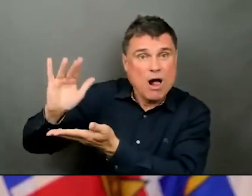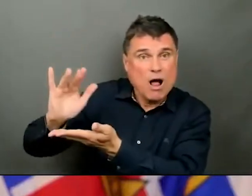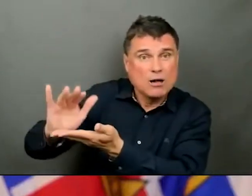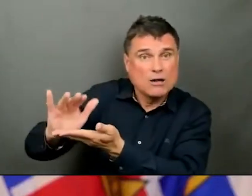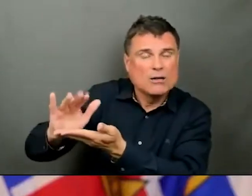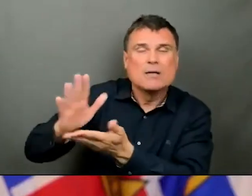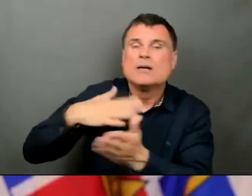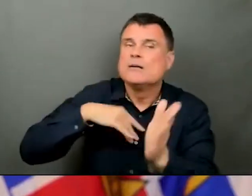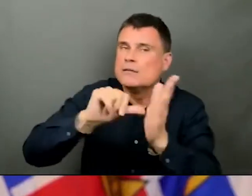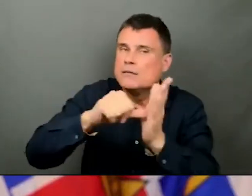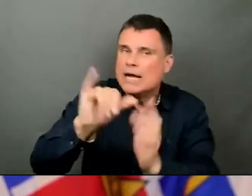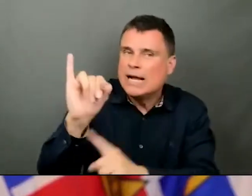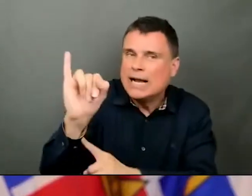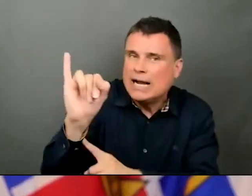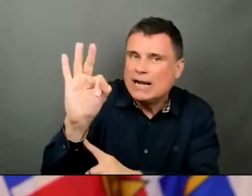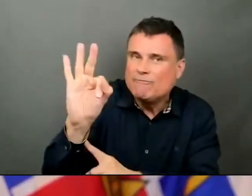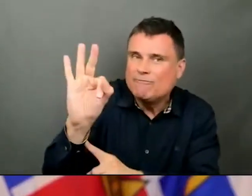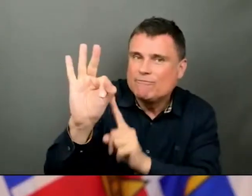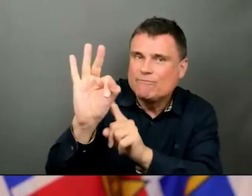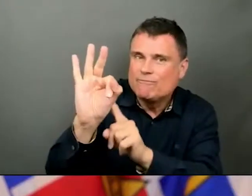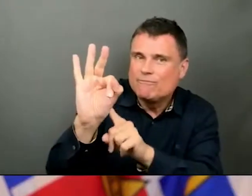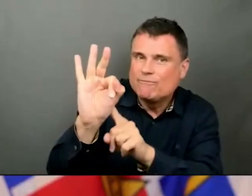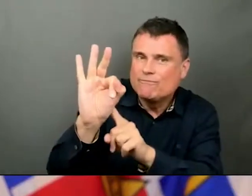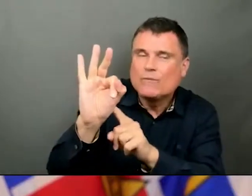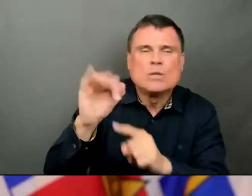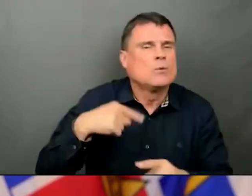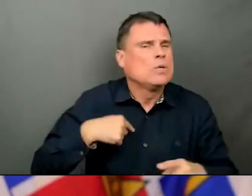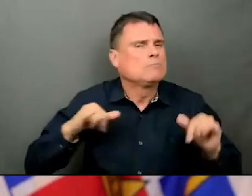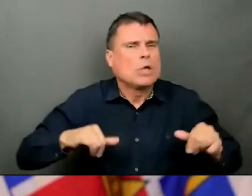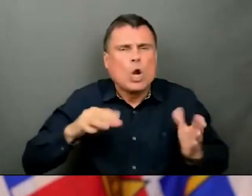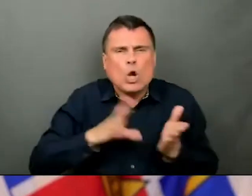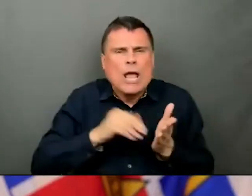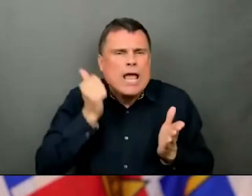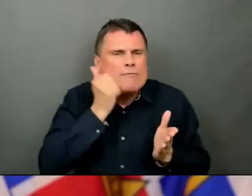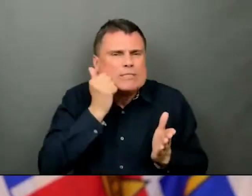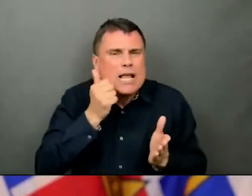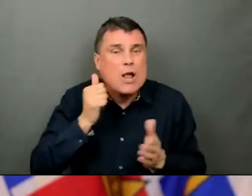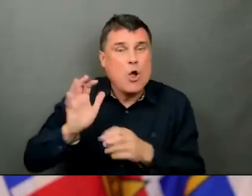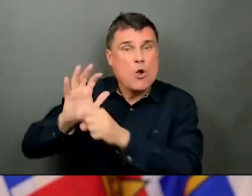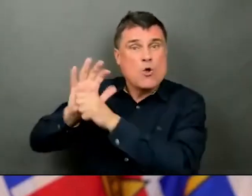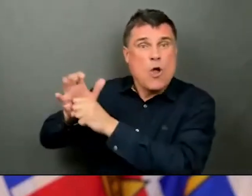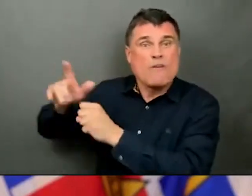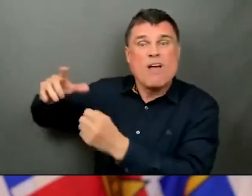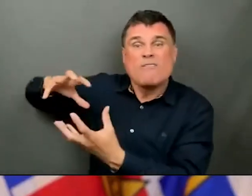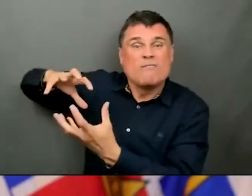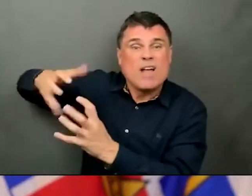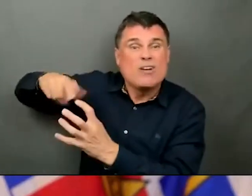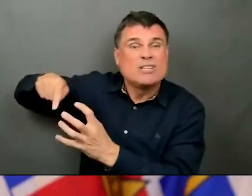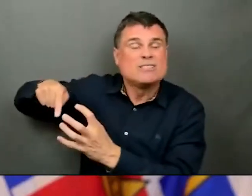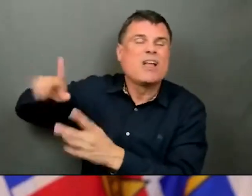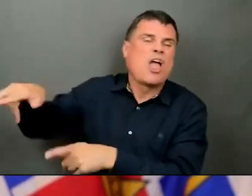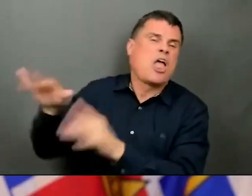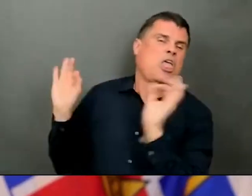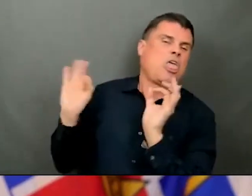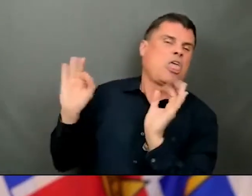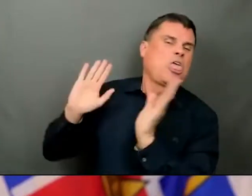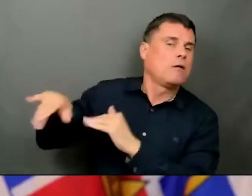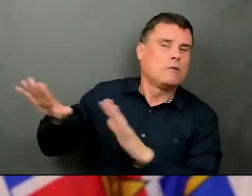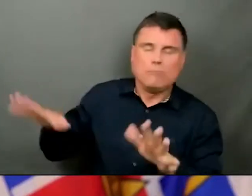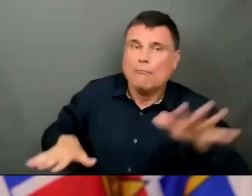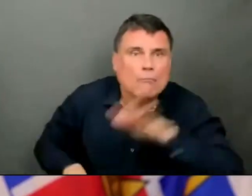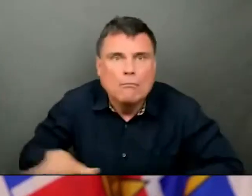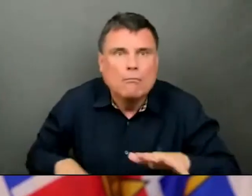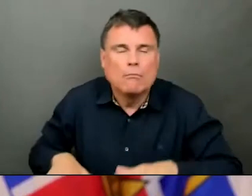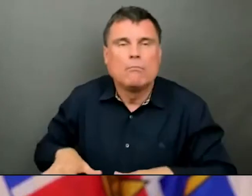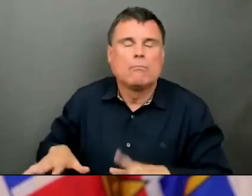we learn all the time. This virus has taught us that we cannot be complacent. We know, I'm watching very carefully